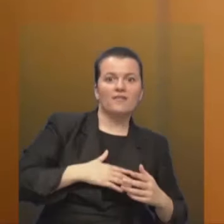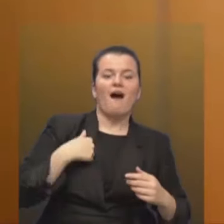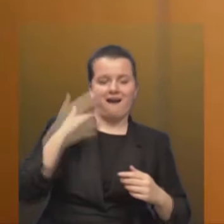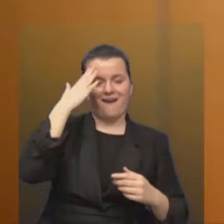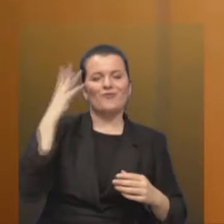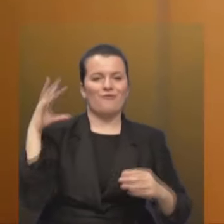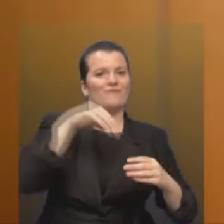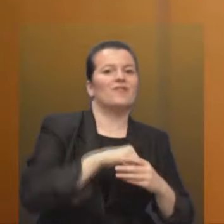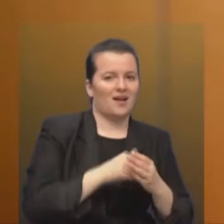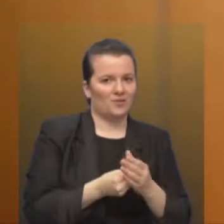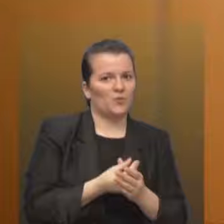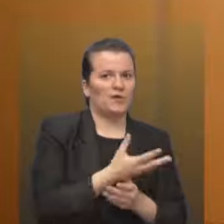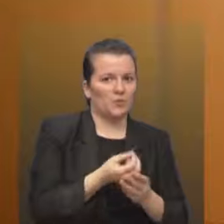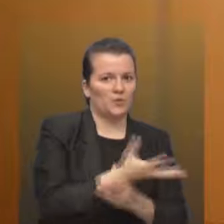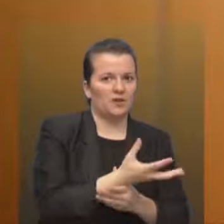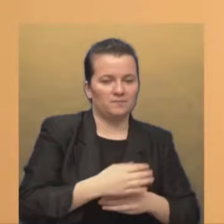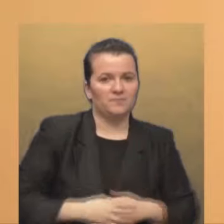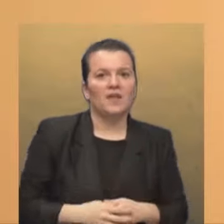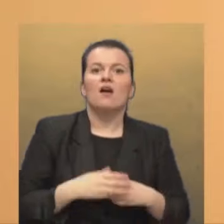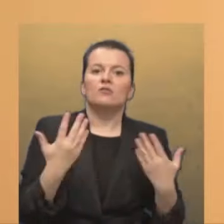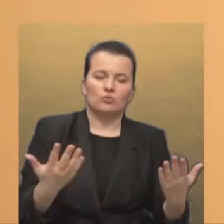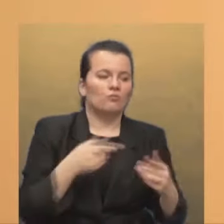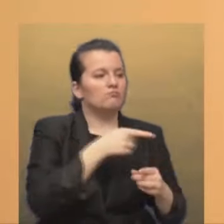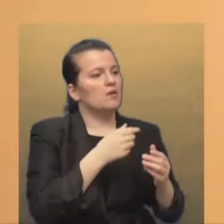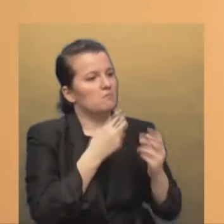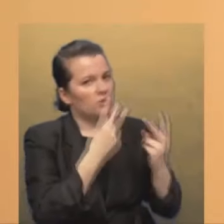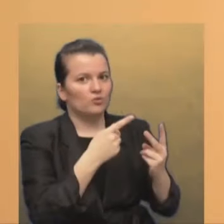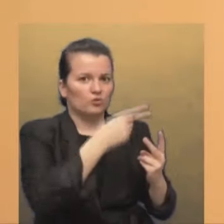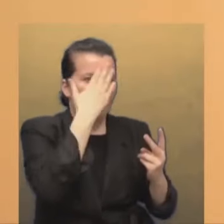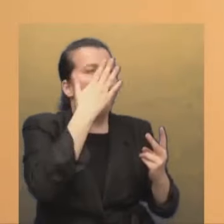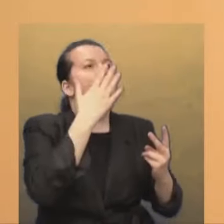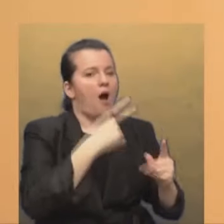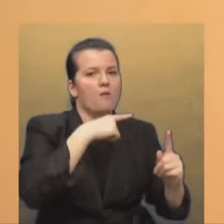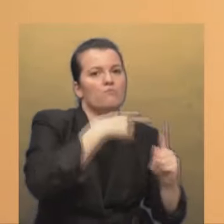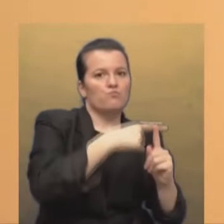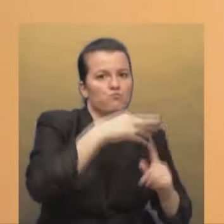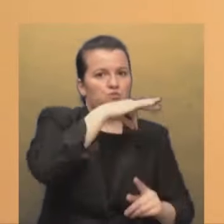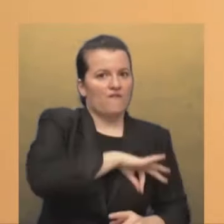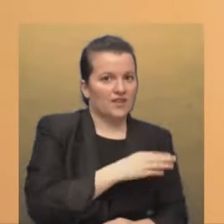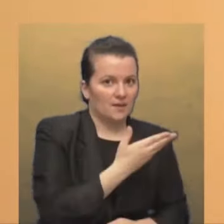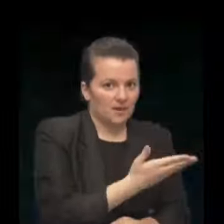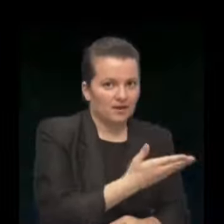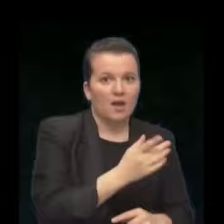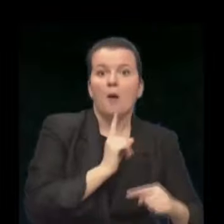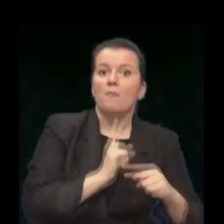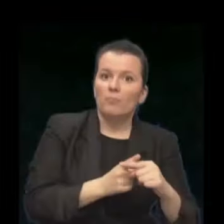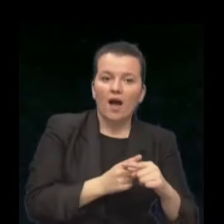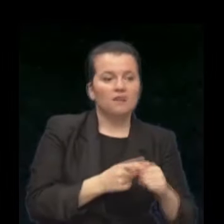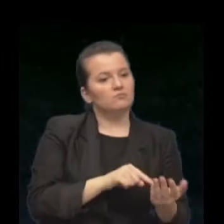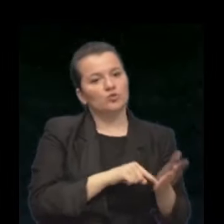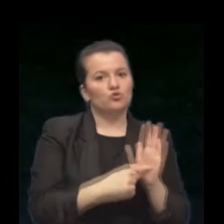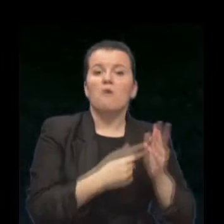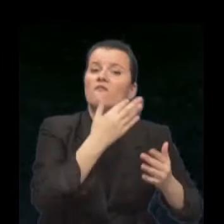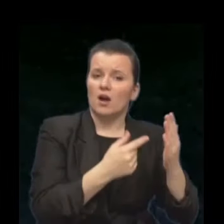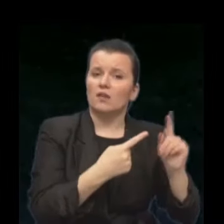still needed in terms of profitability, but also to meet expectations not only in financial but also in